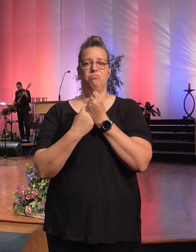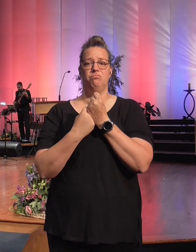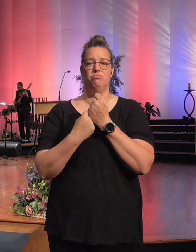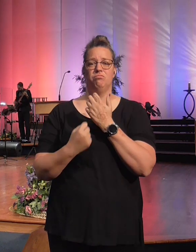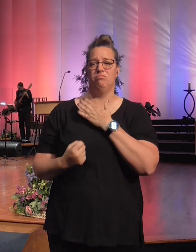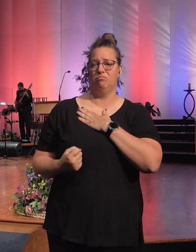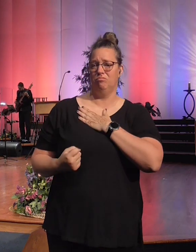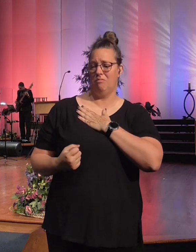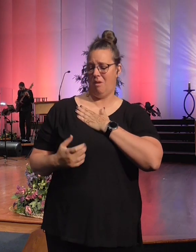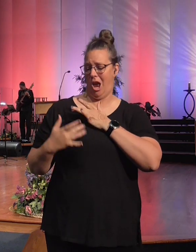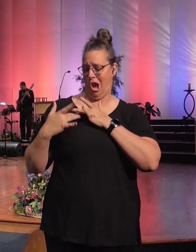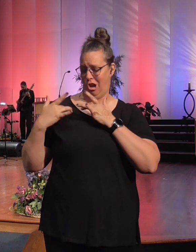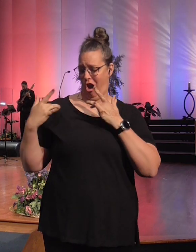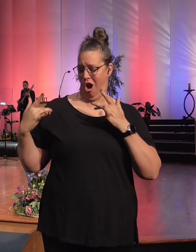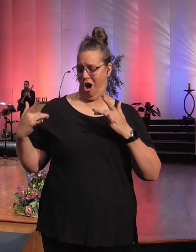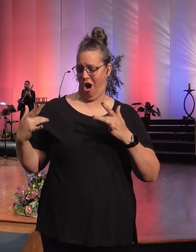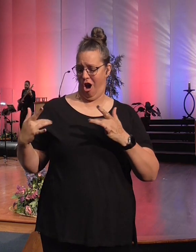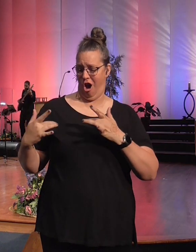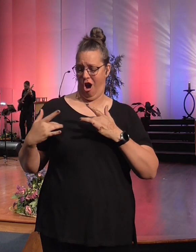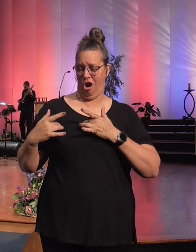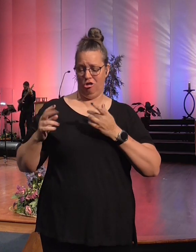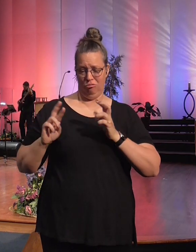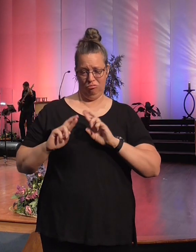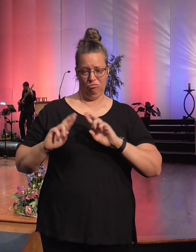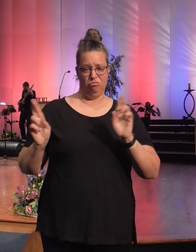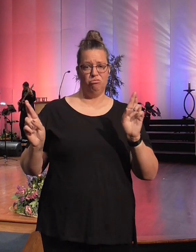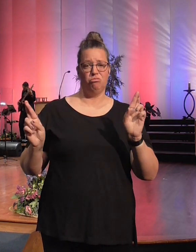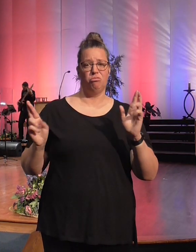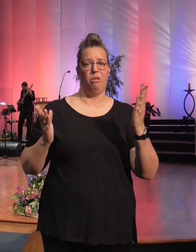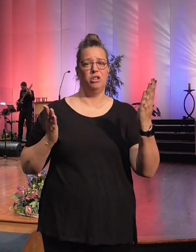My heart is here to